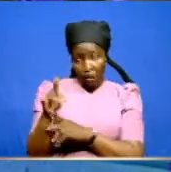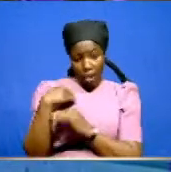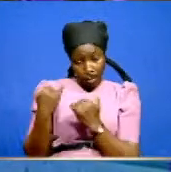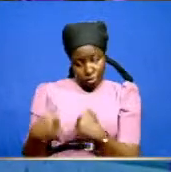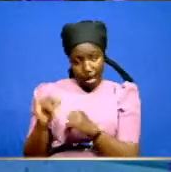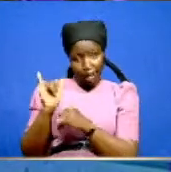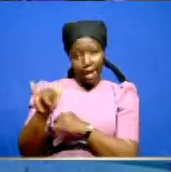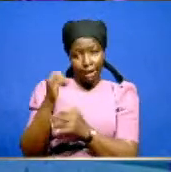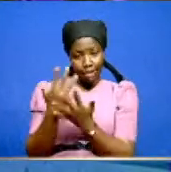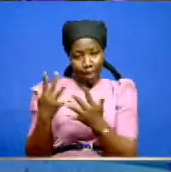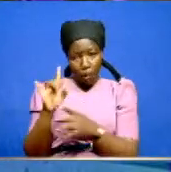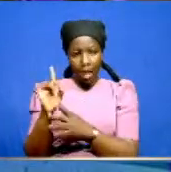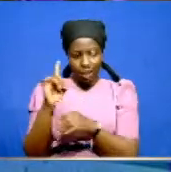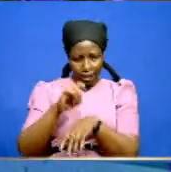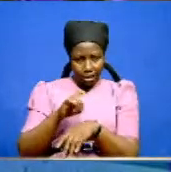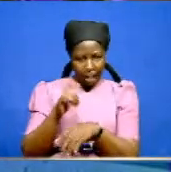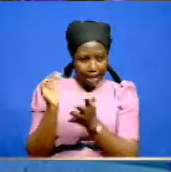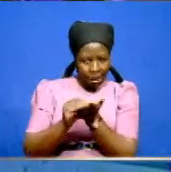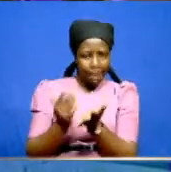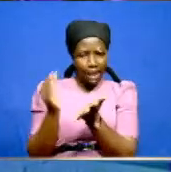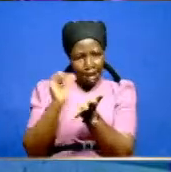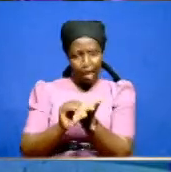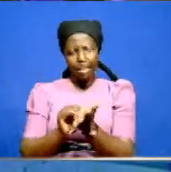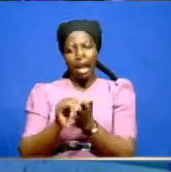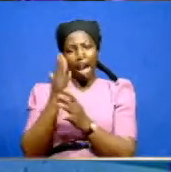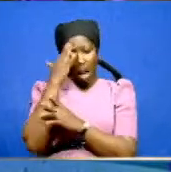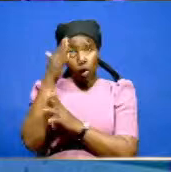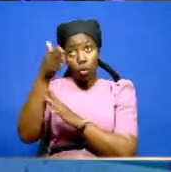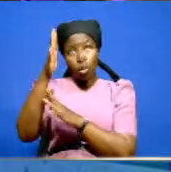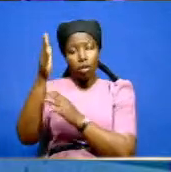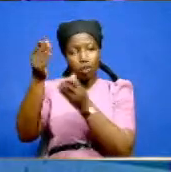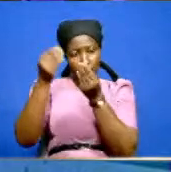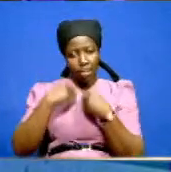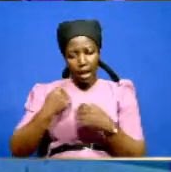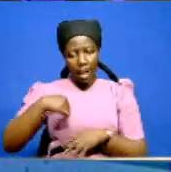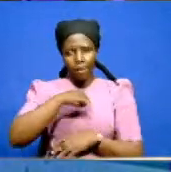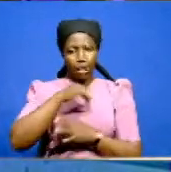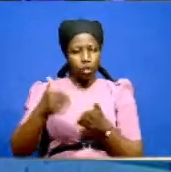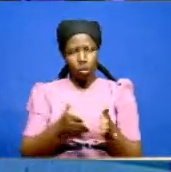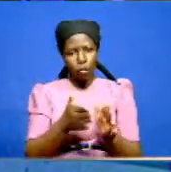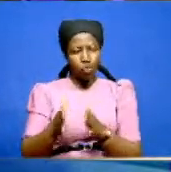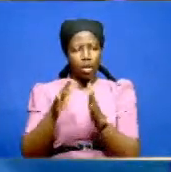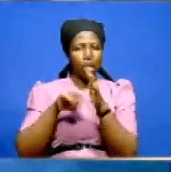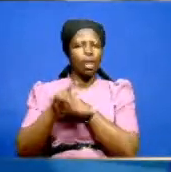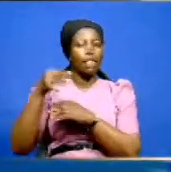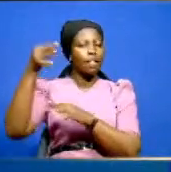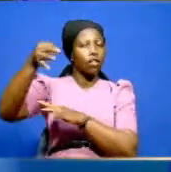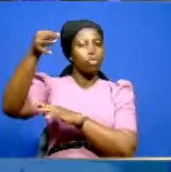or the other, I know God will give us an opportunity in the future. God bless you.